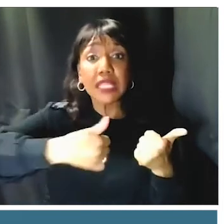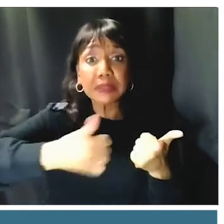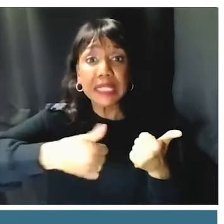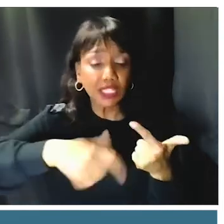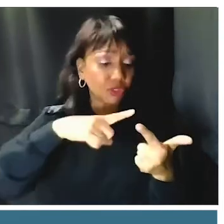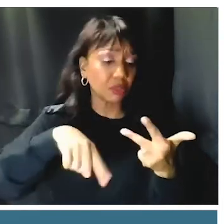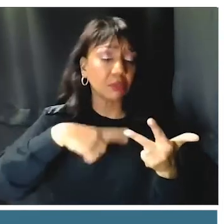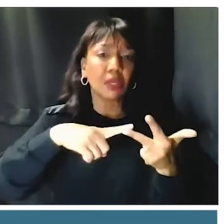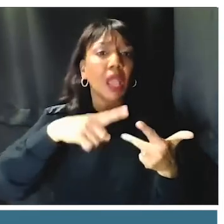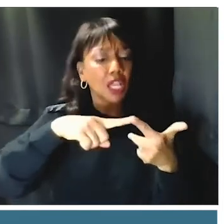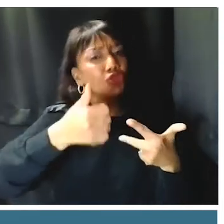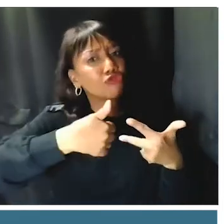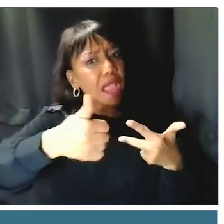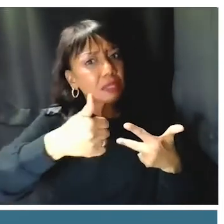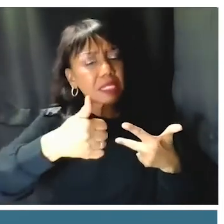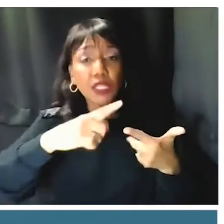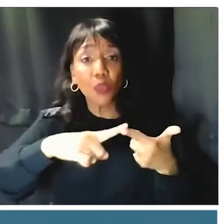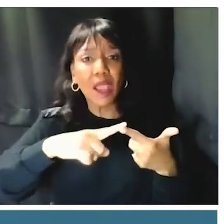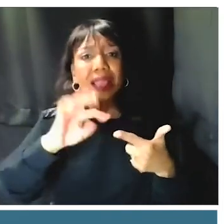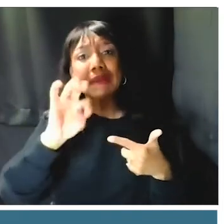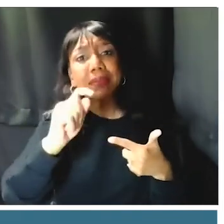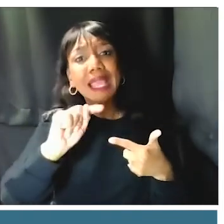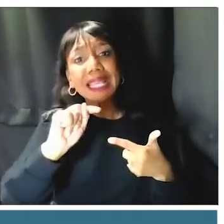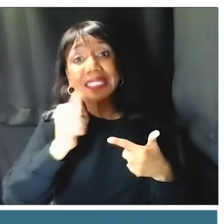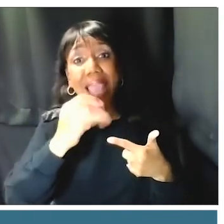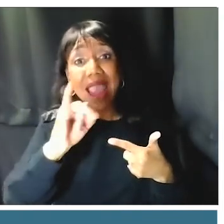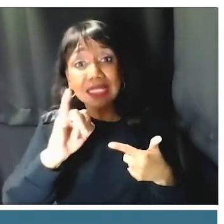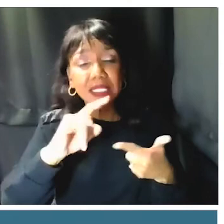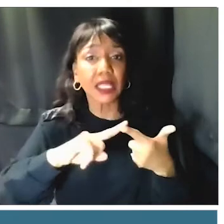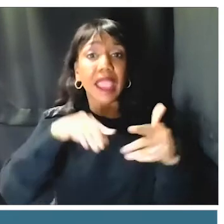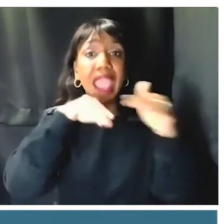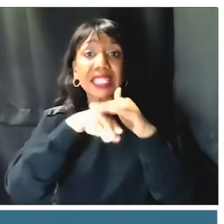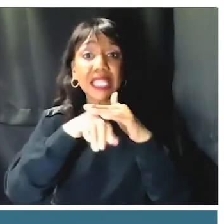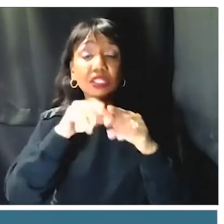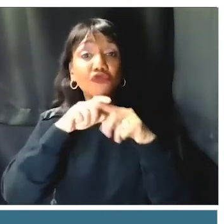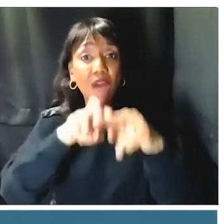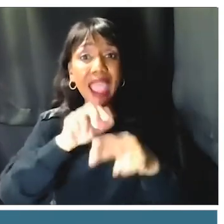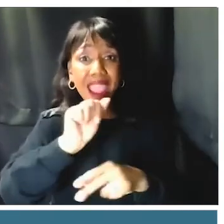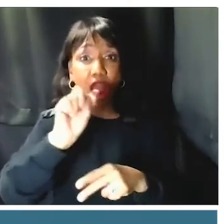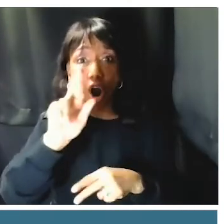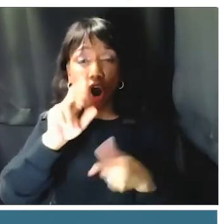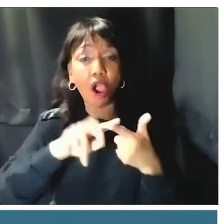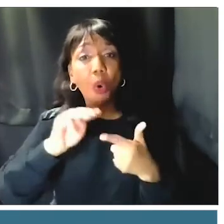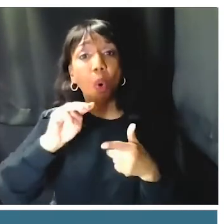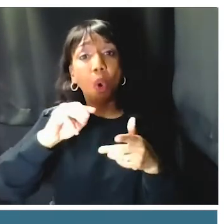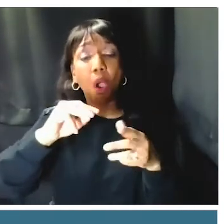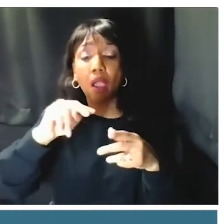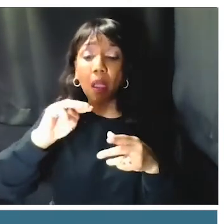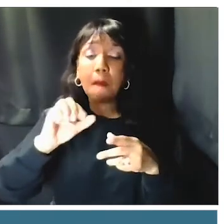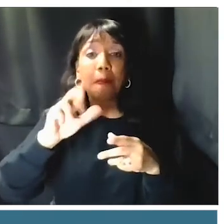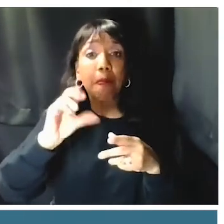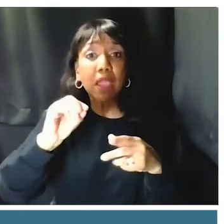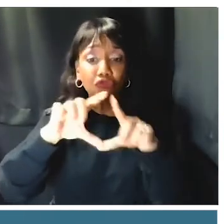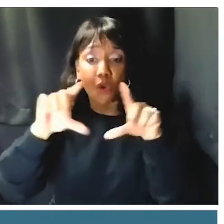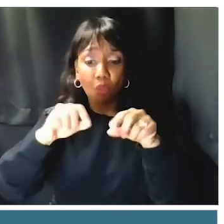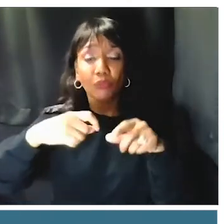Transportation. Transportation expenses include taxi fare, the cost for access a ride, and metro payments.